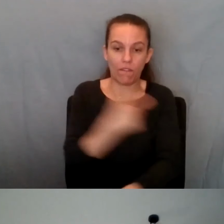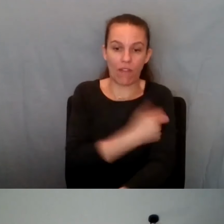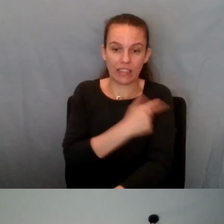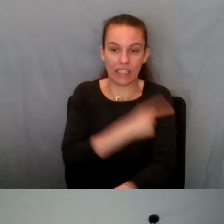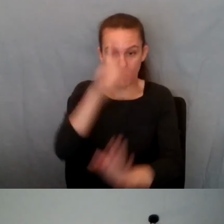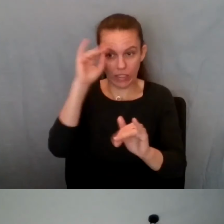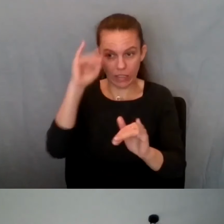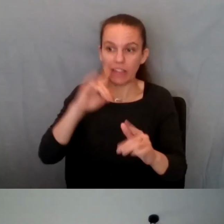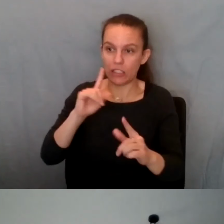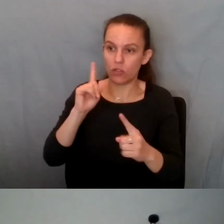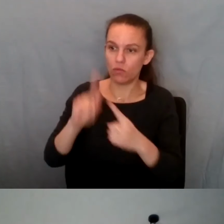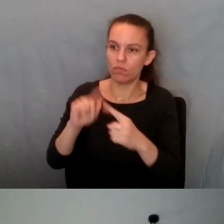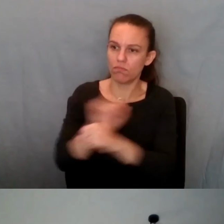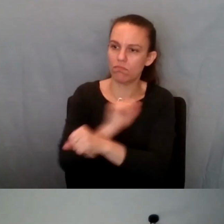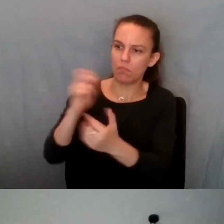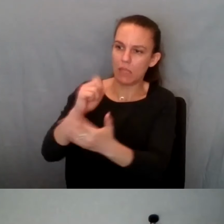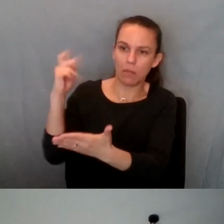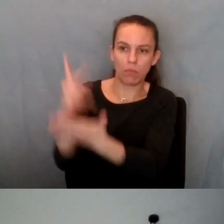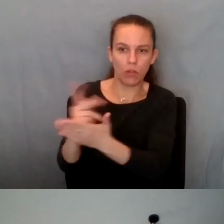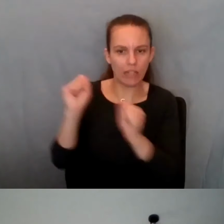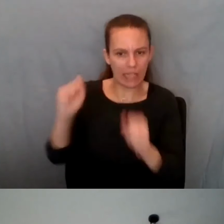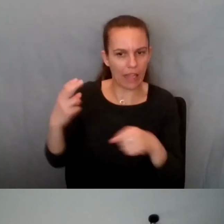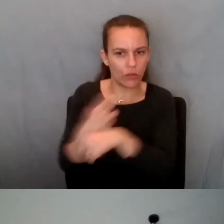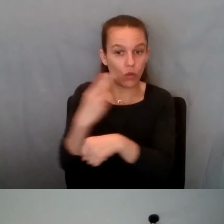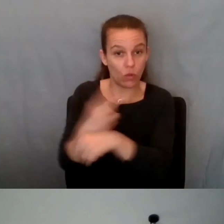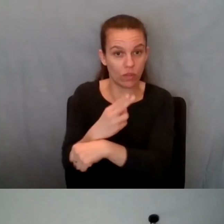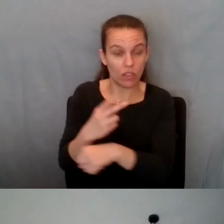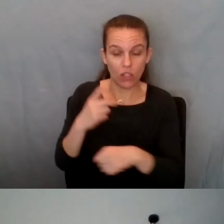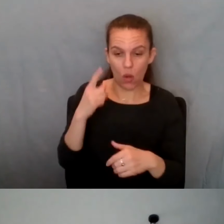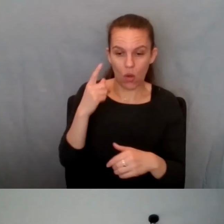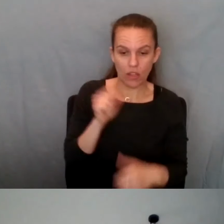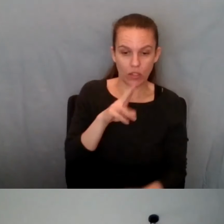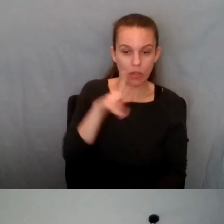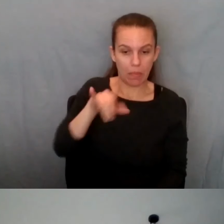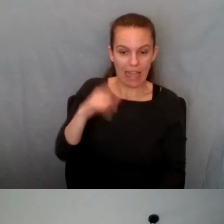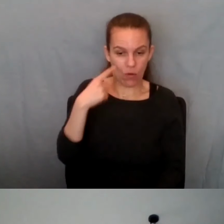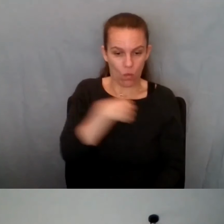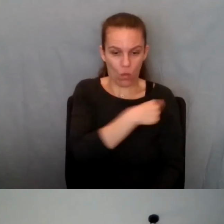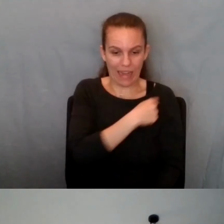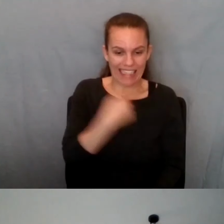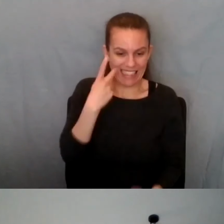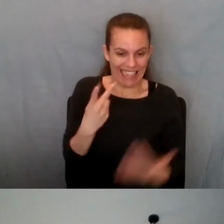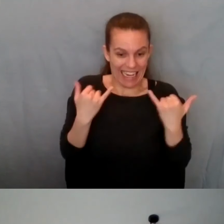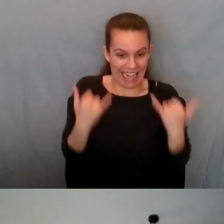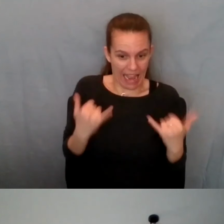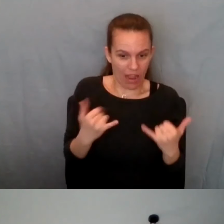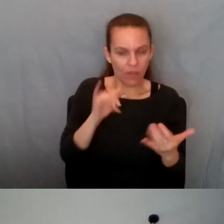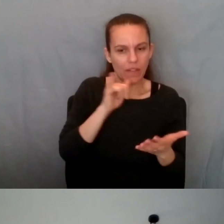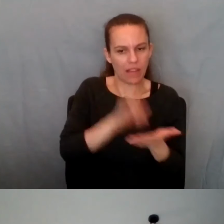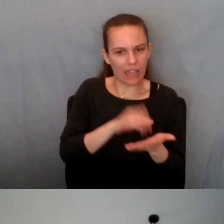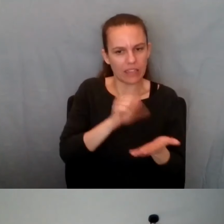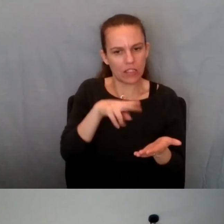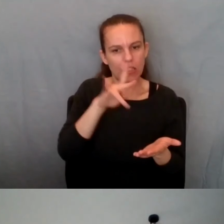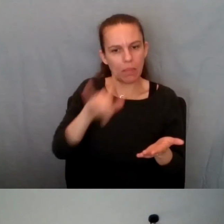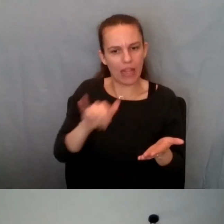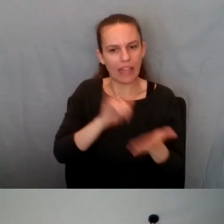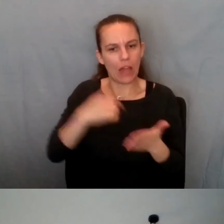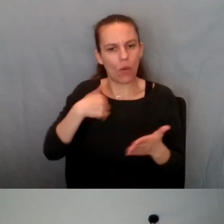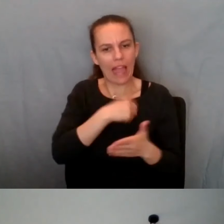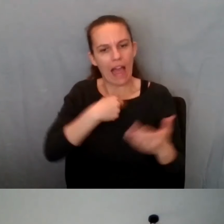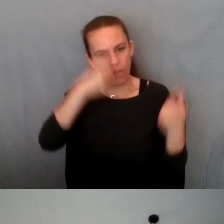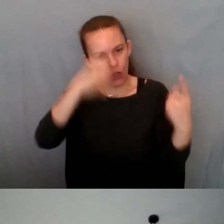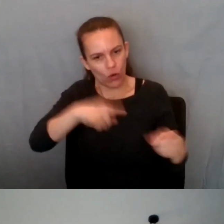pipeline as well. So this supply that you're seeing right now is the supply of which we have agreements of approved vaccines